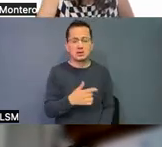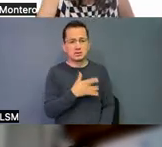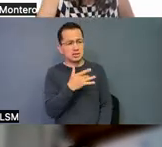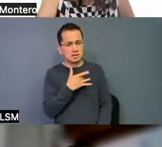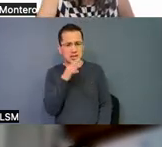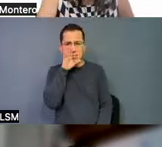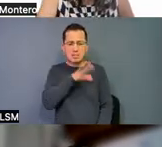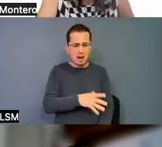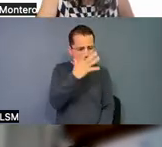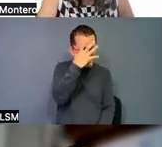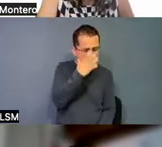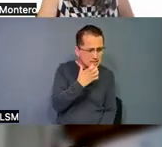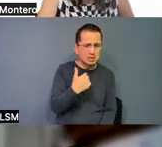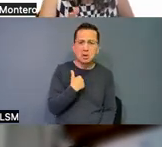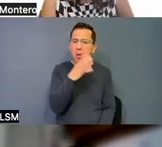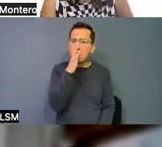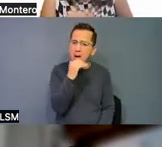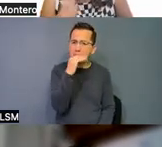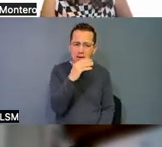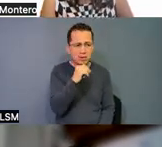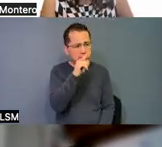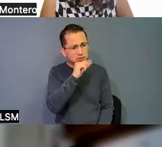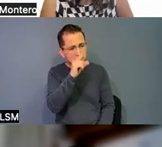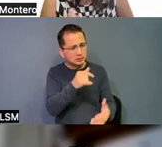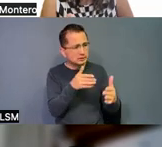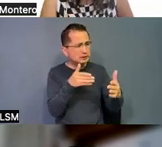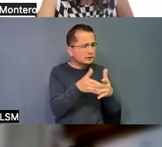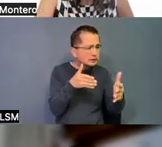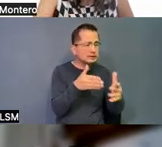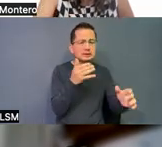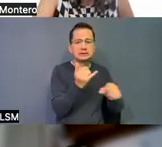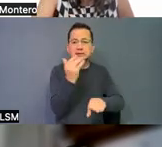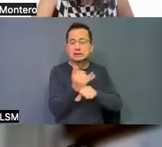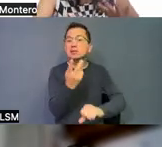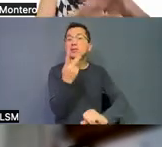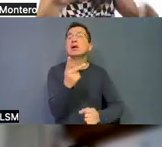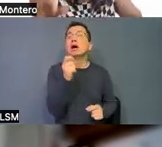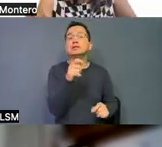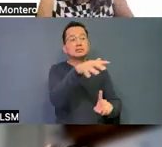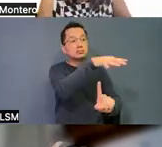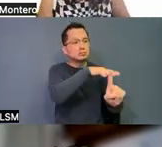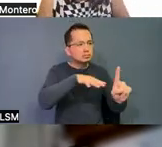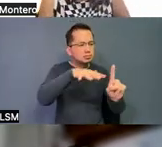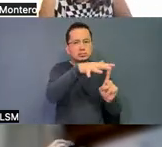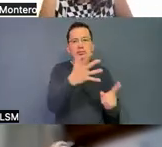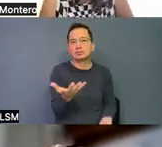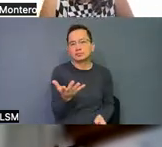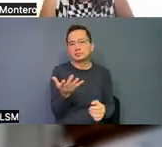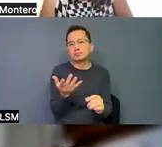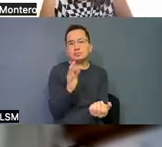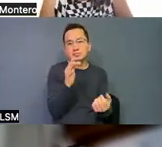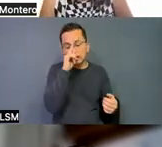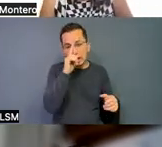certain need to use alcohol or other drugs to cope with the situation. All of this is just a sign of